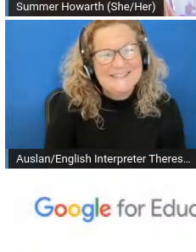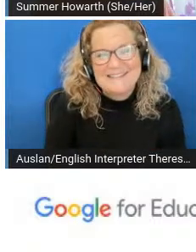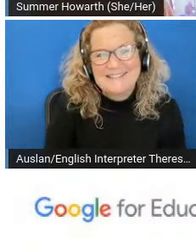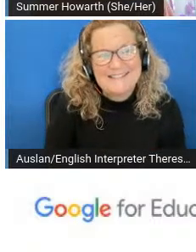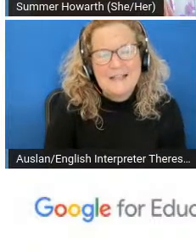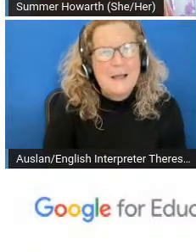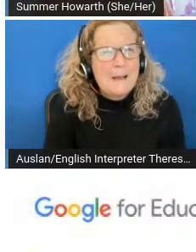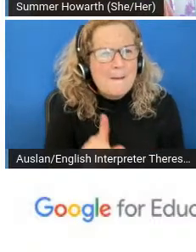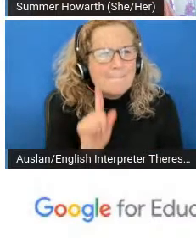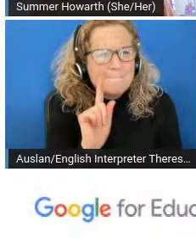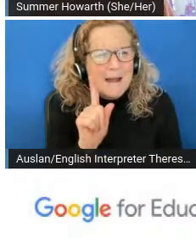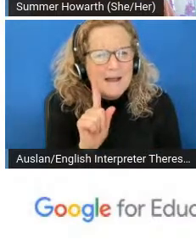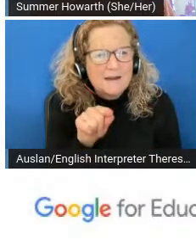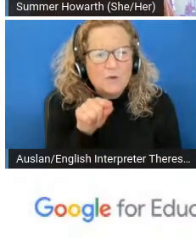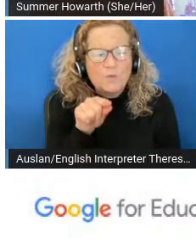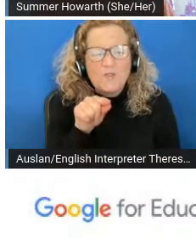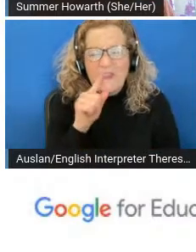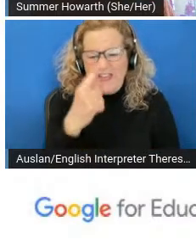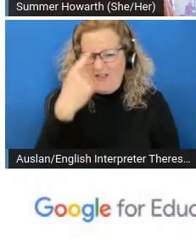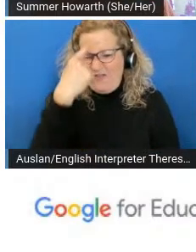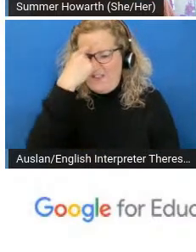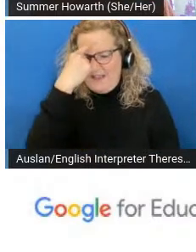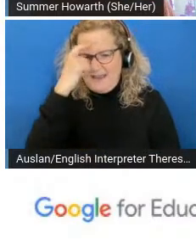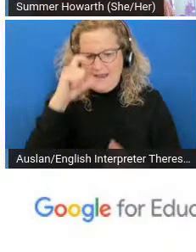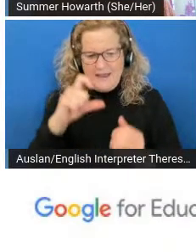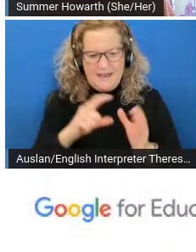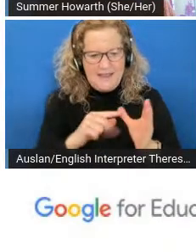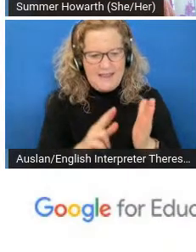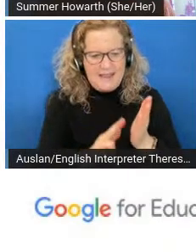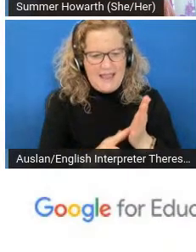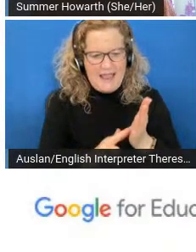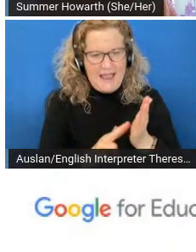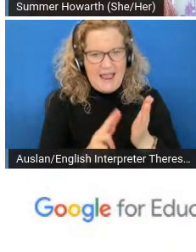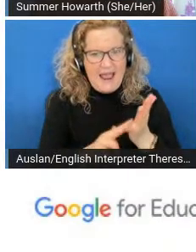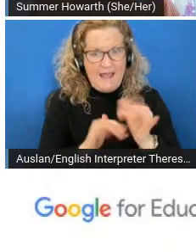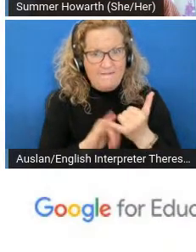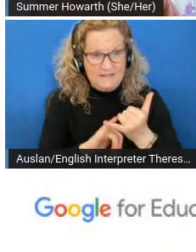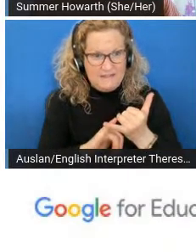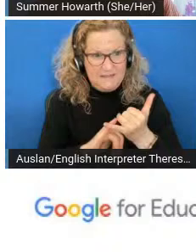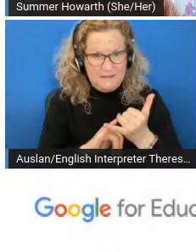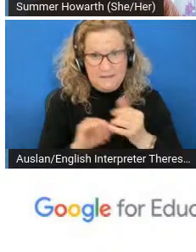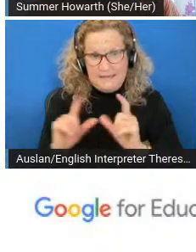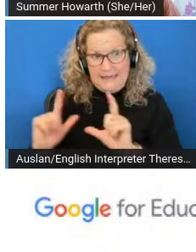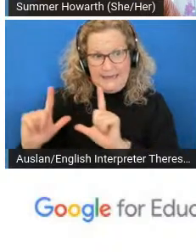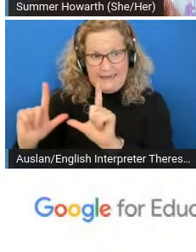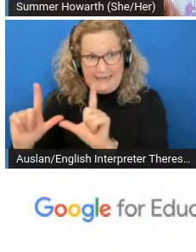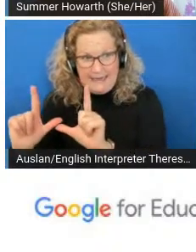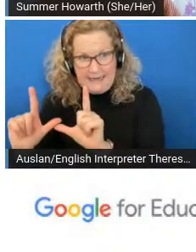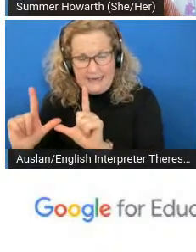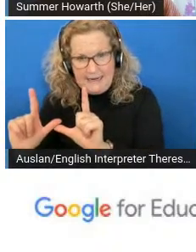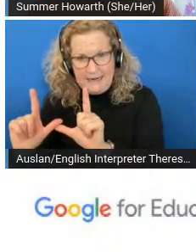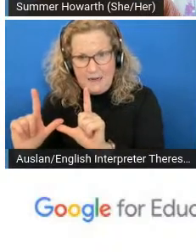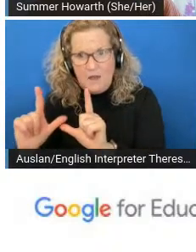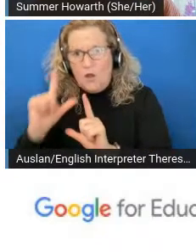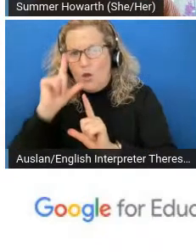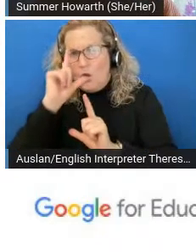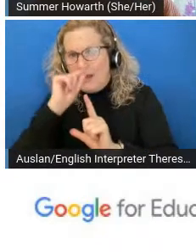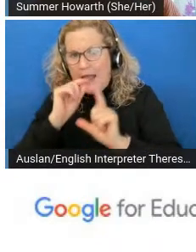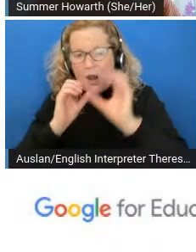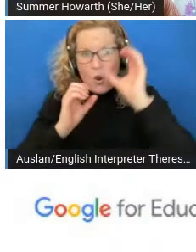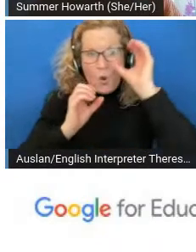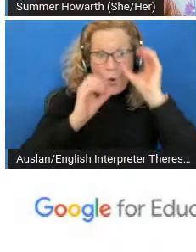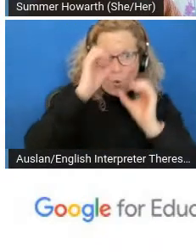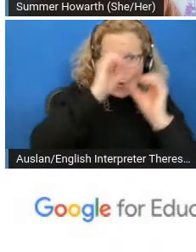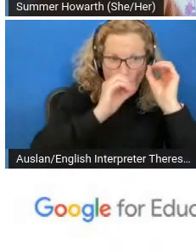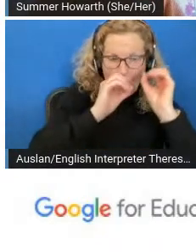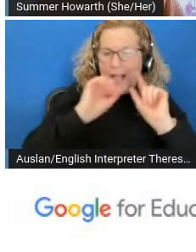this idea of a thinking canvas. So if I look over here, and the idea of a Googleable and ungoogleable